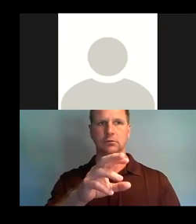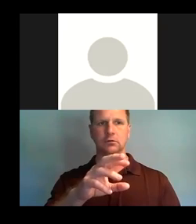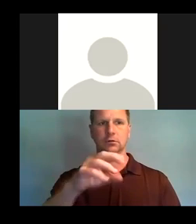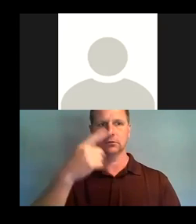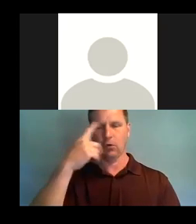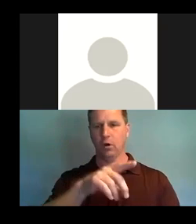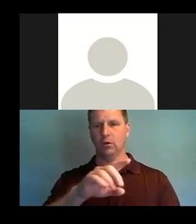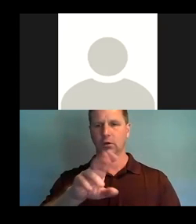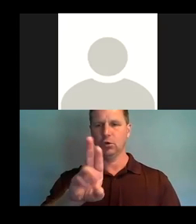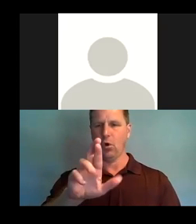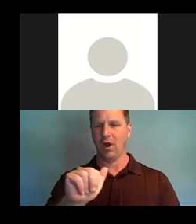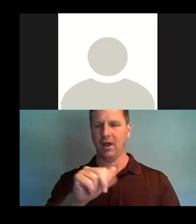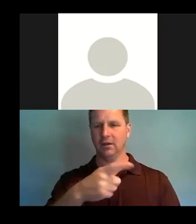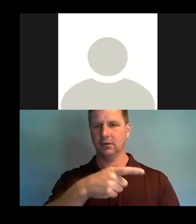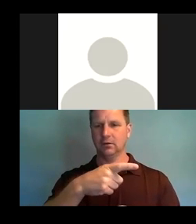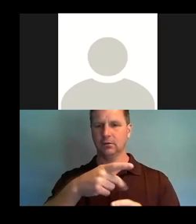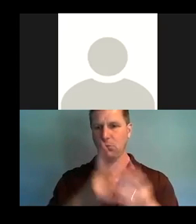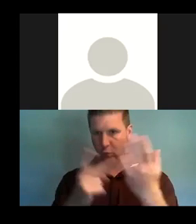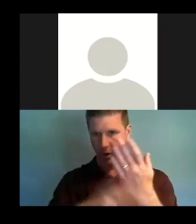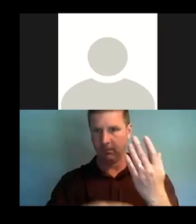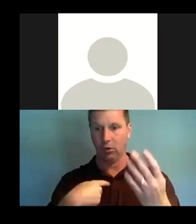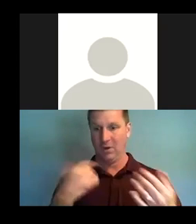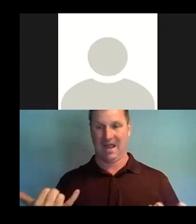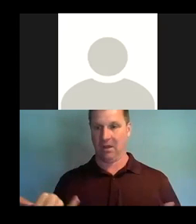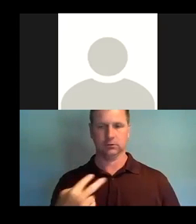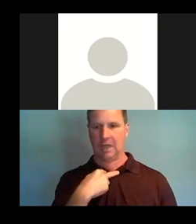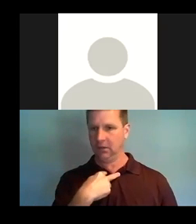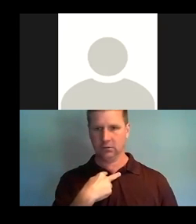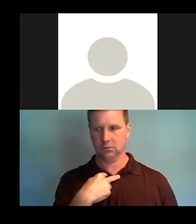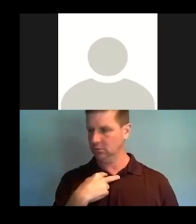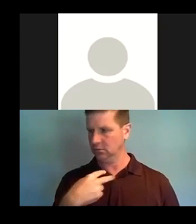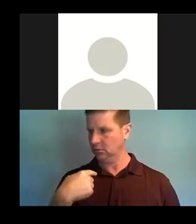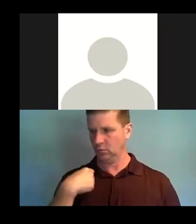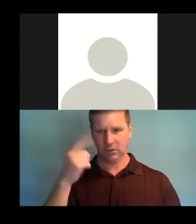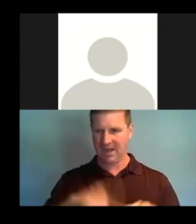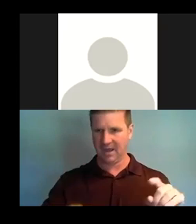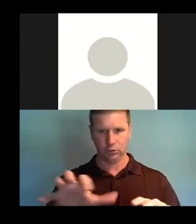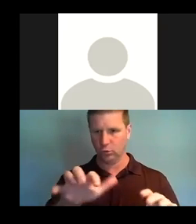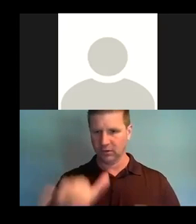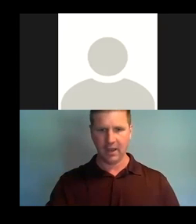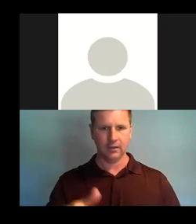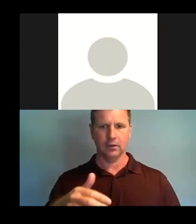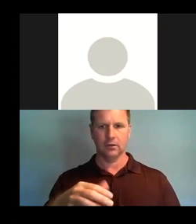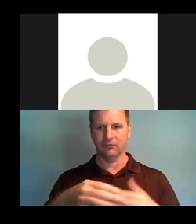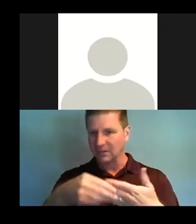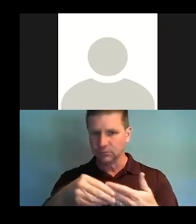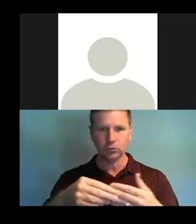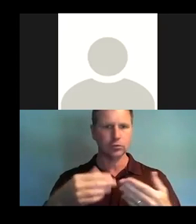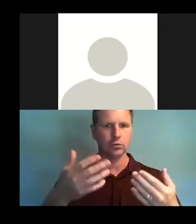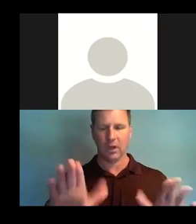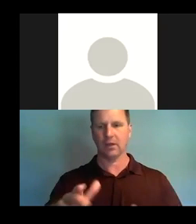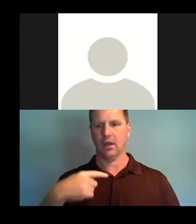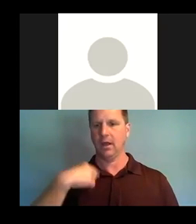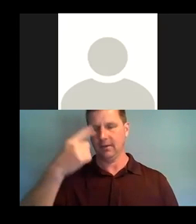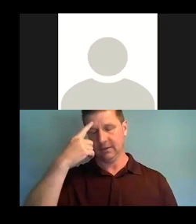initiatives of the URA. Mm-hmm. We are currently handicapped to be able to do that in any sort of nimble, flexible way. And so this, I